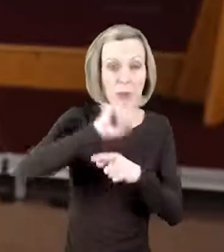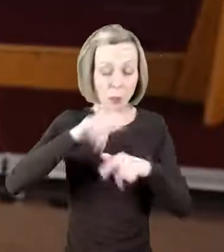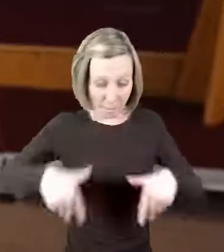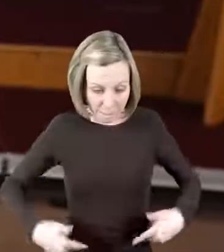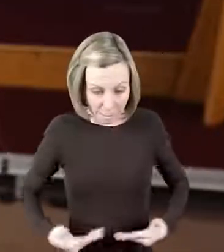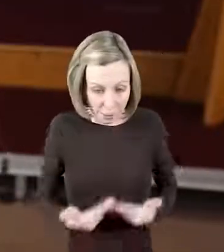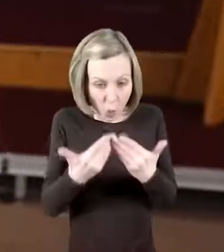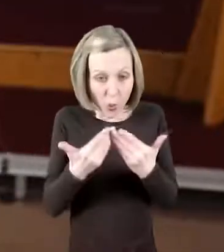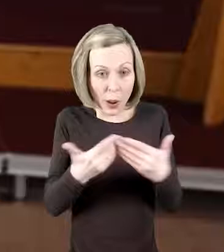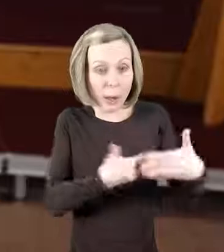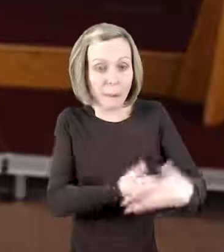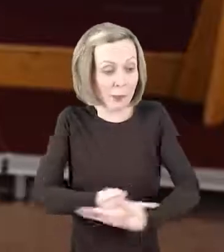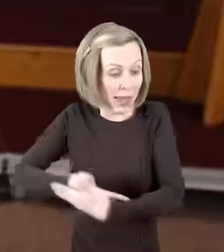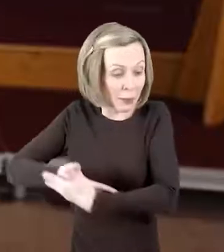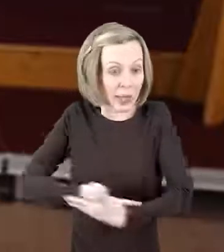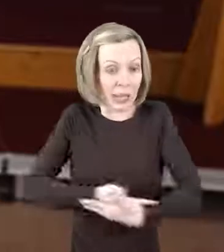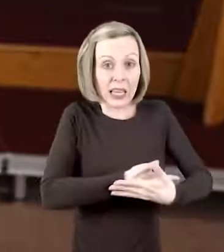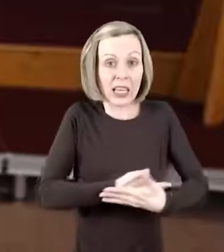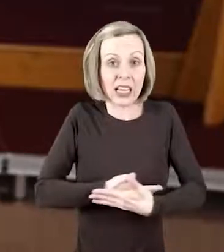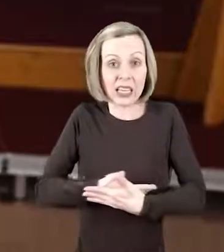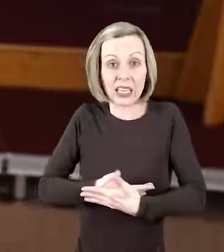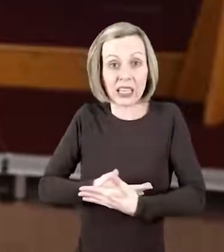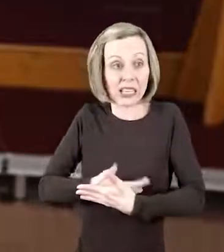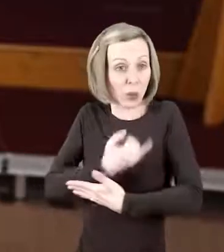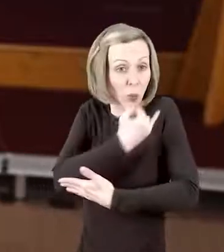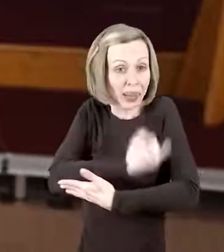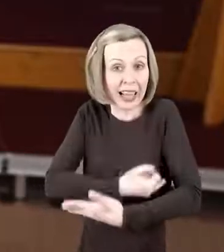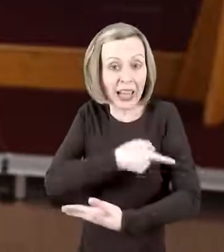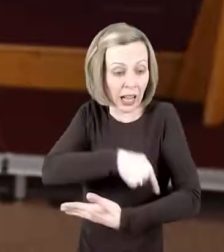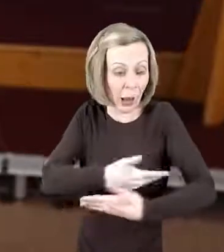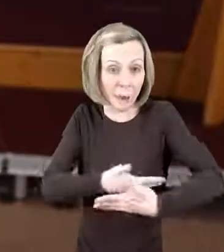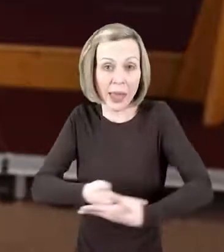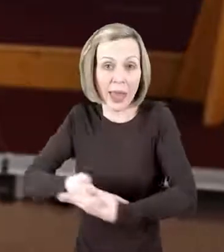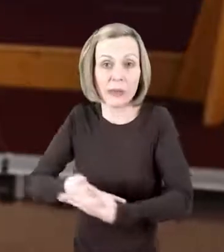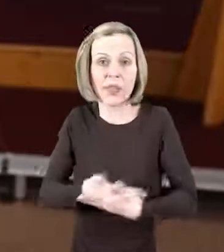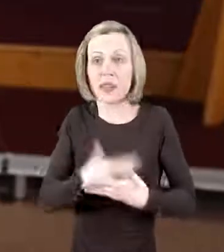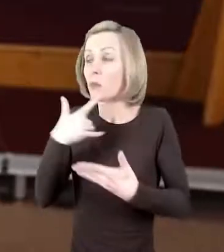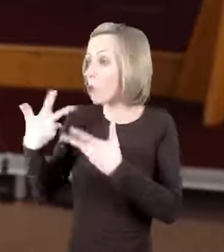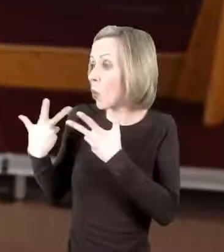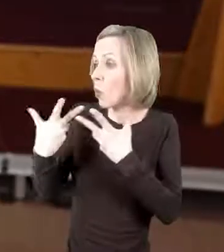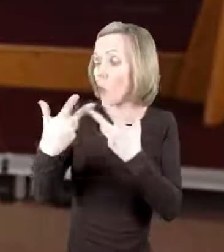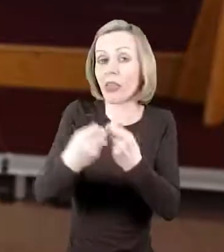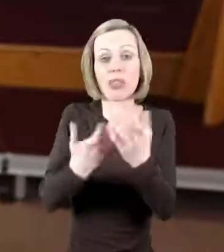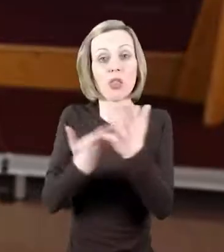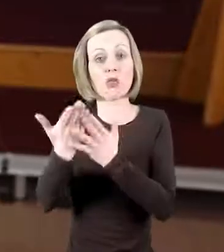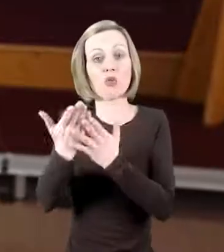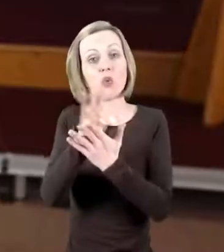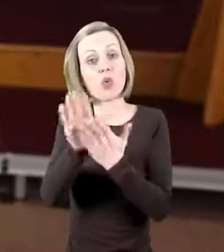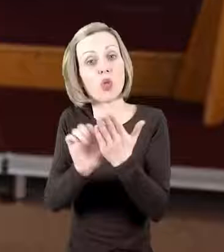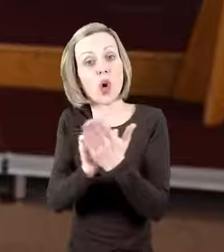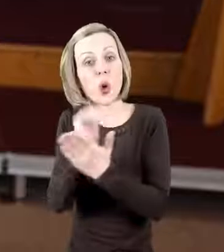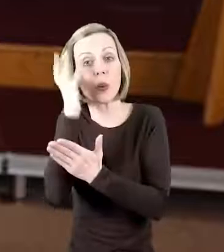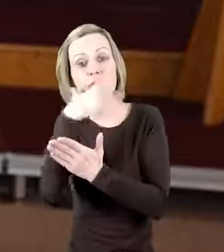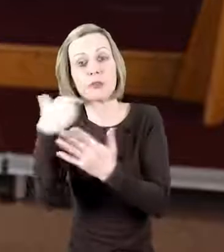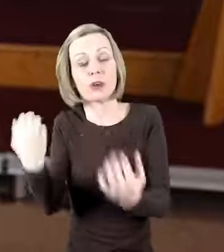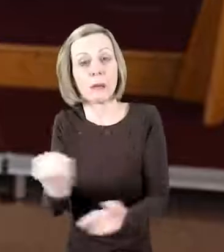human space to be born as a defenseless baby. He is with us in the power of the Holy Spirit.